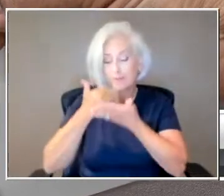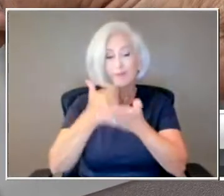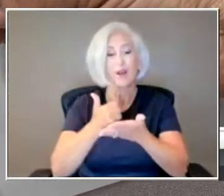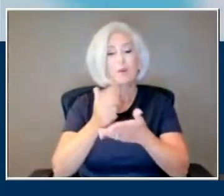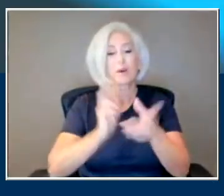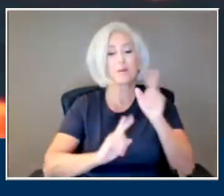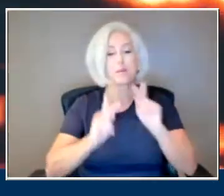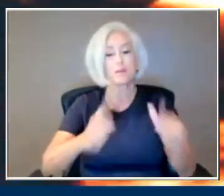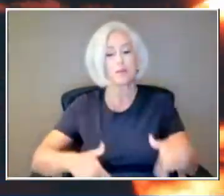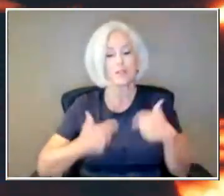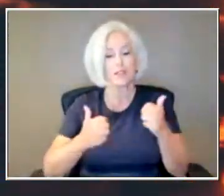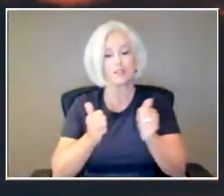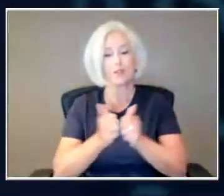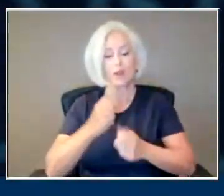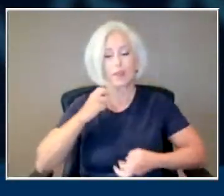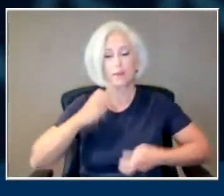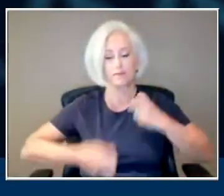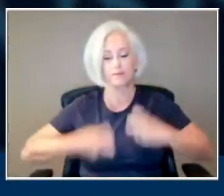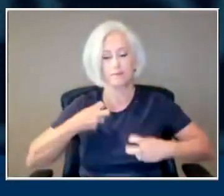cancer.